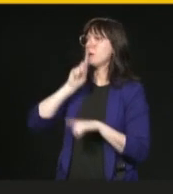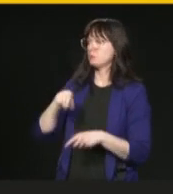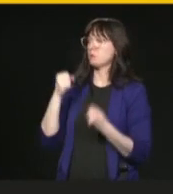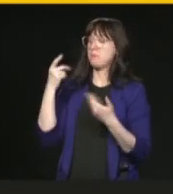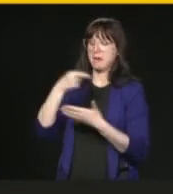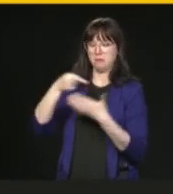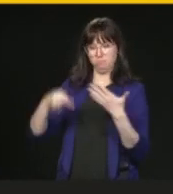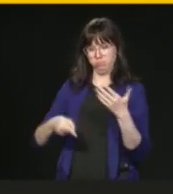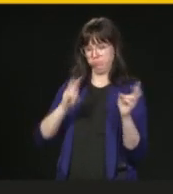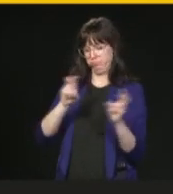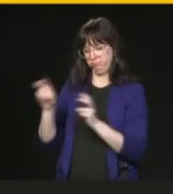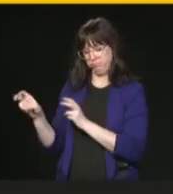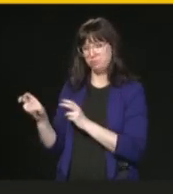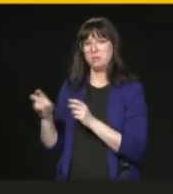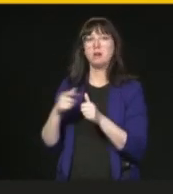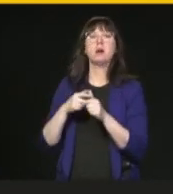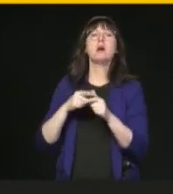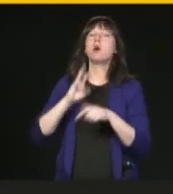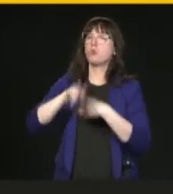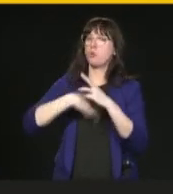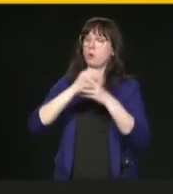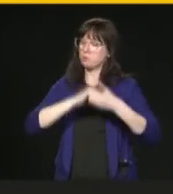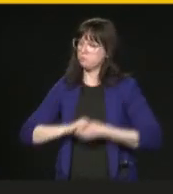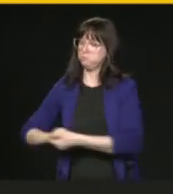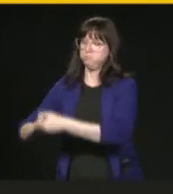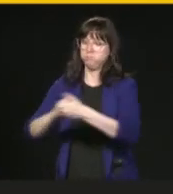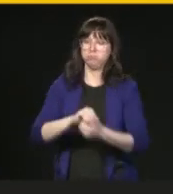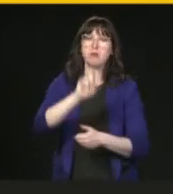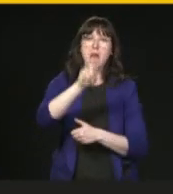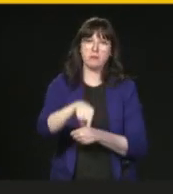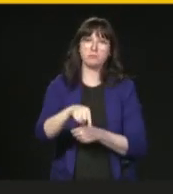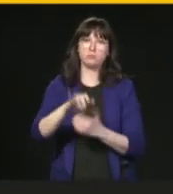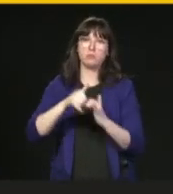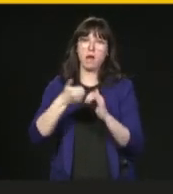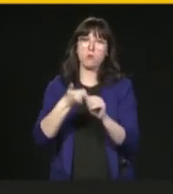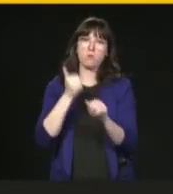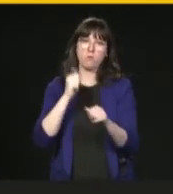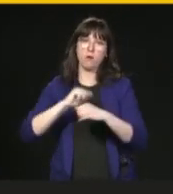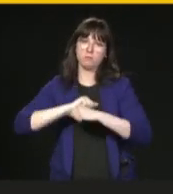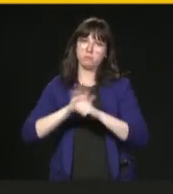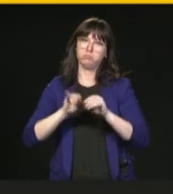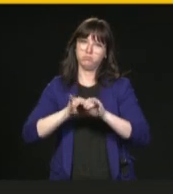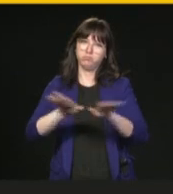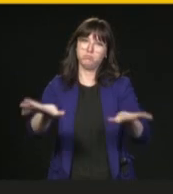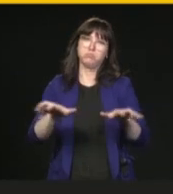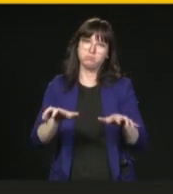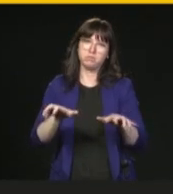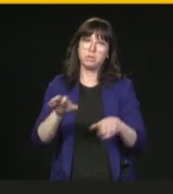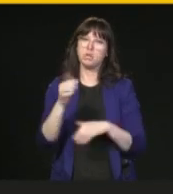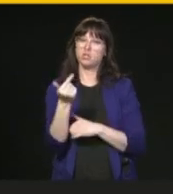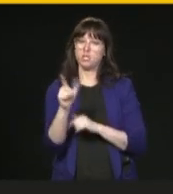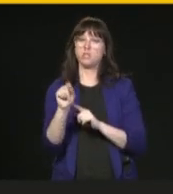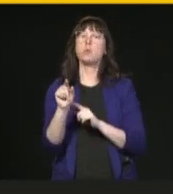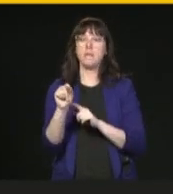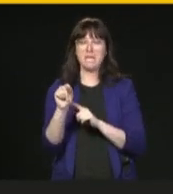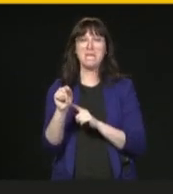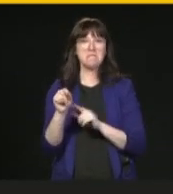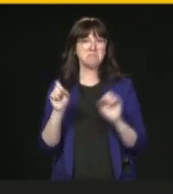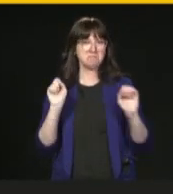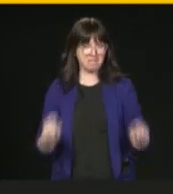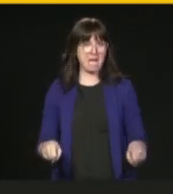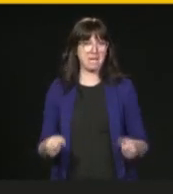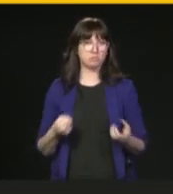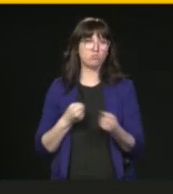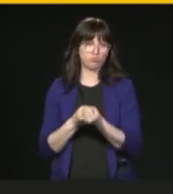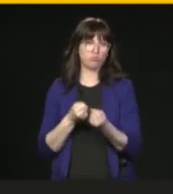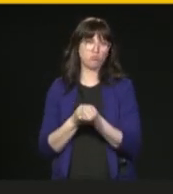the need for a coordinated global response. That is something that the G20 is particularly well suited to move forward